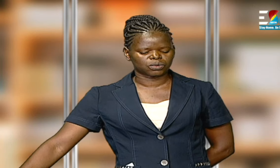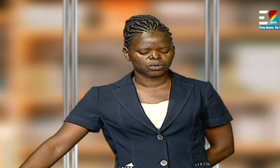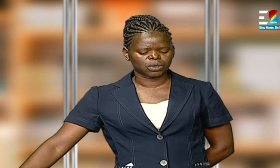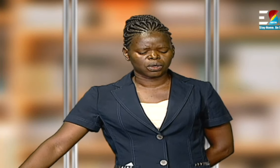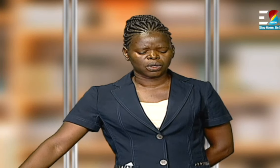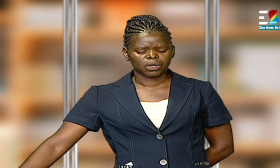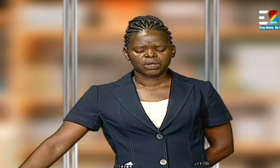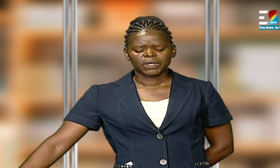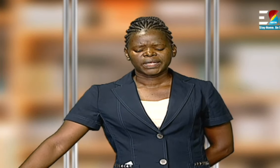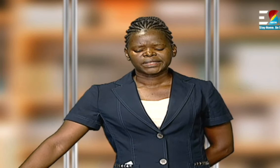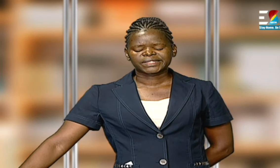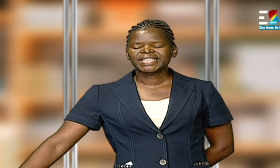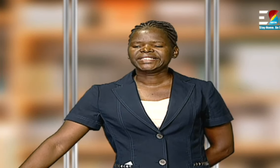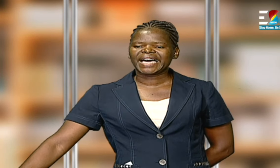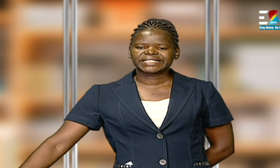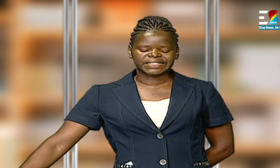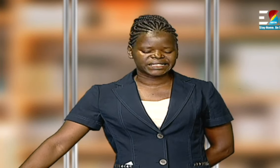sethu